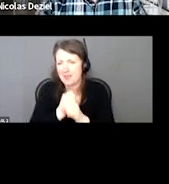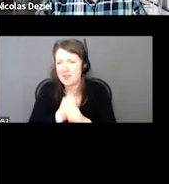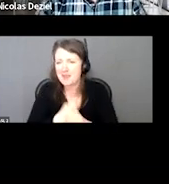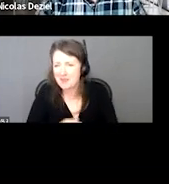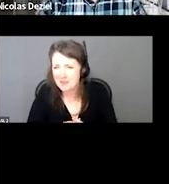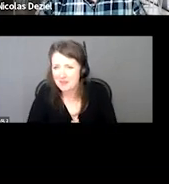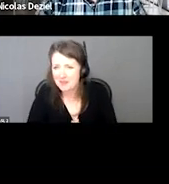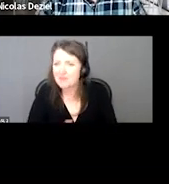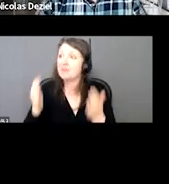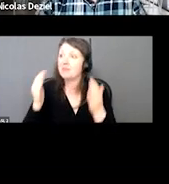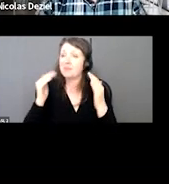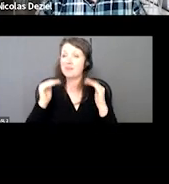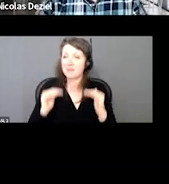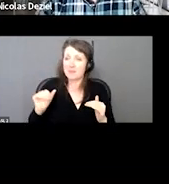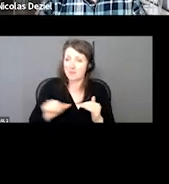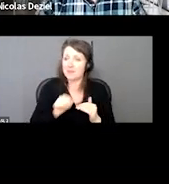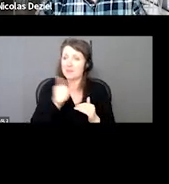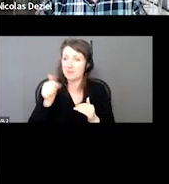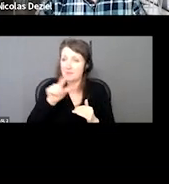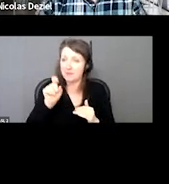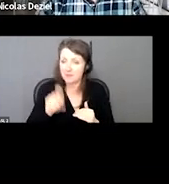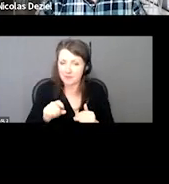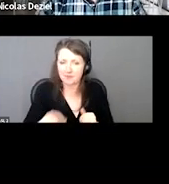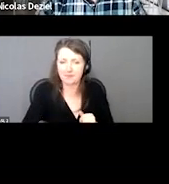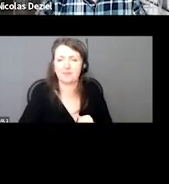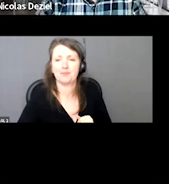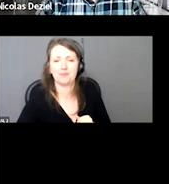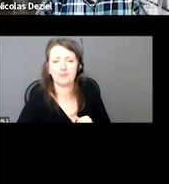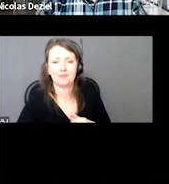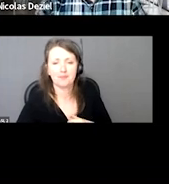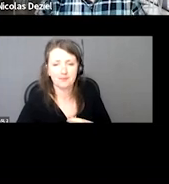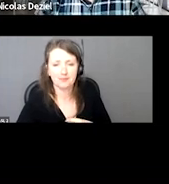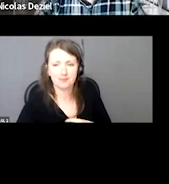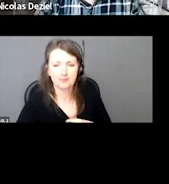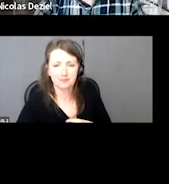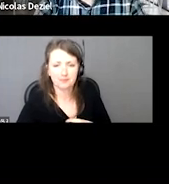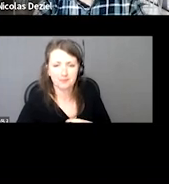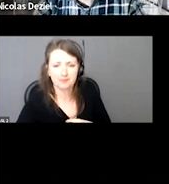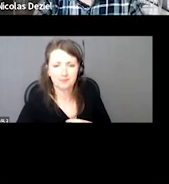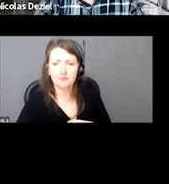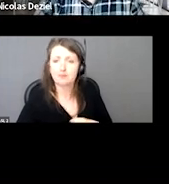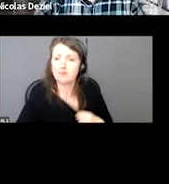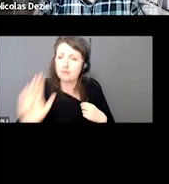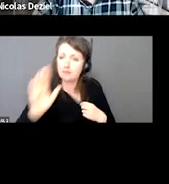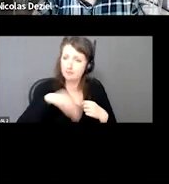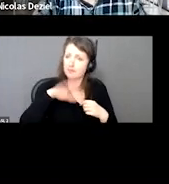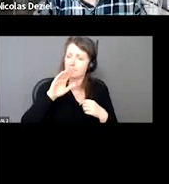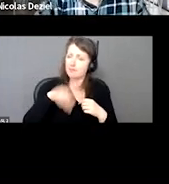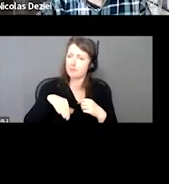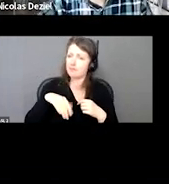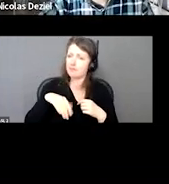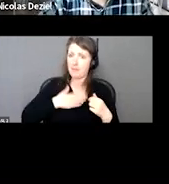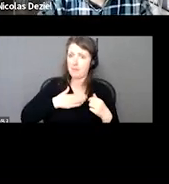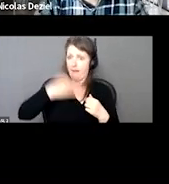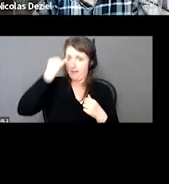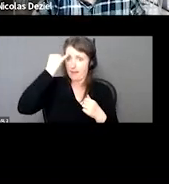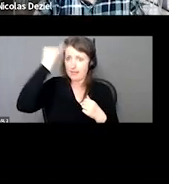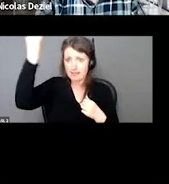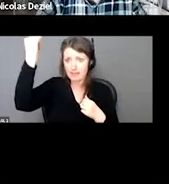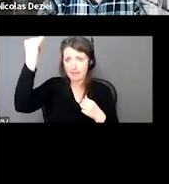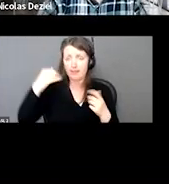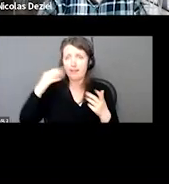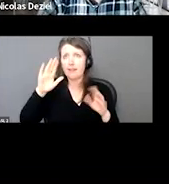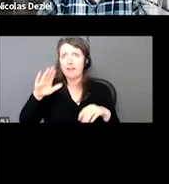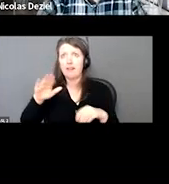I see in the chat. Is mailing an idea to yourself one way to protect that idea until it can be